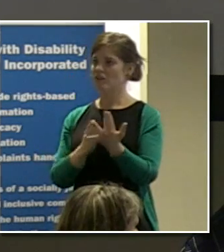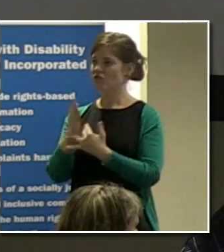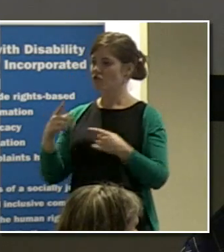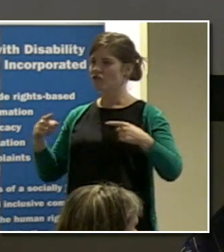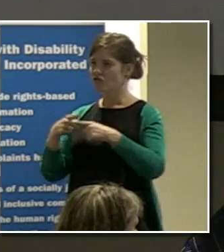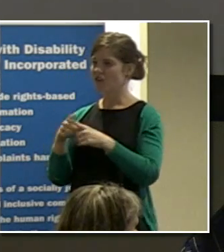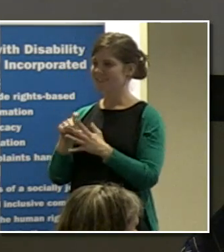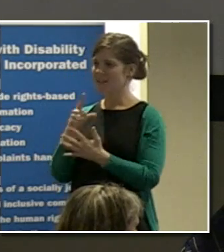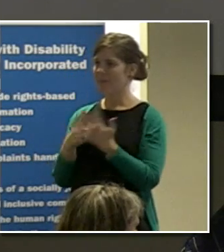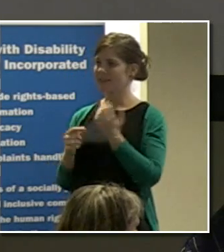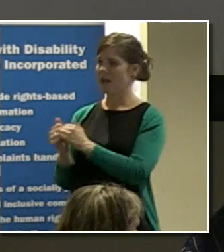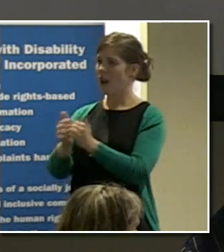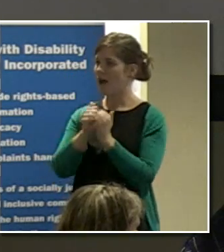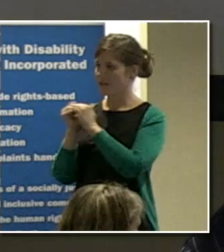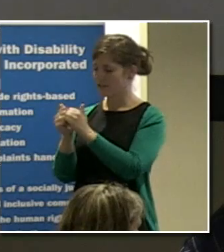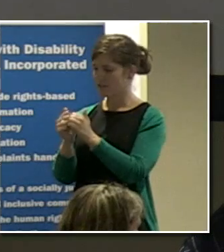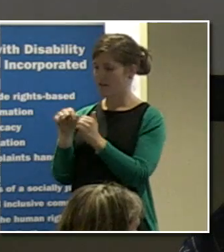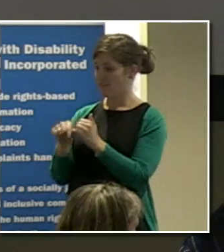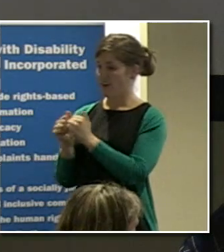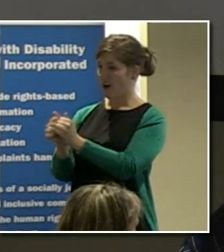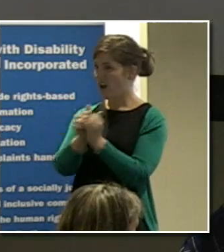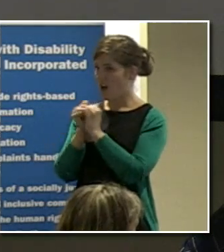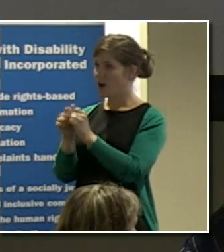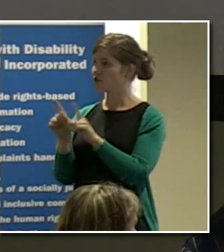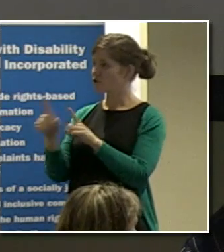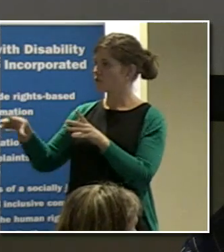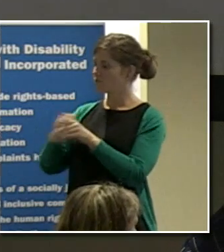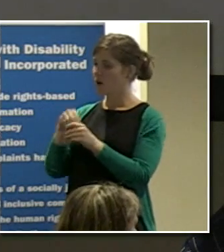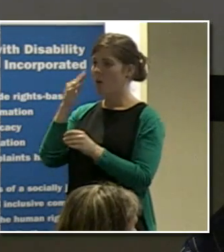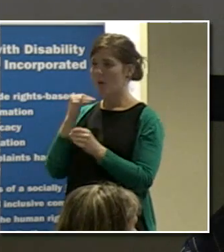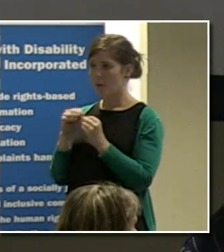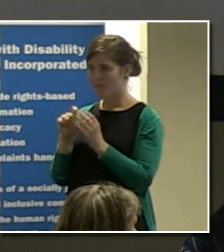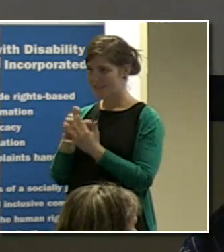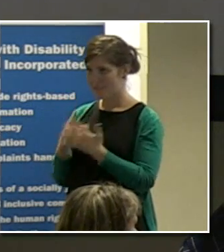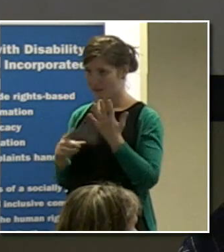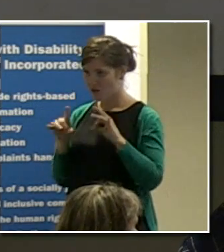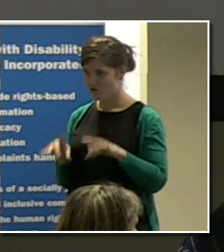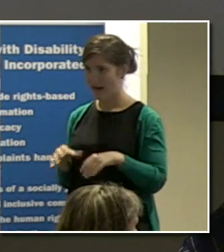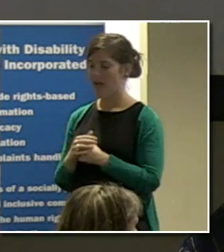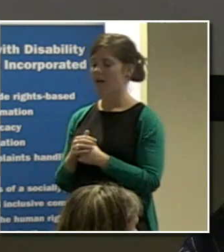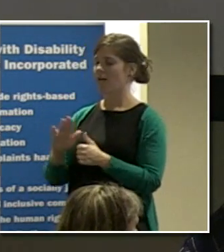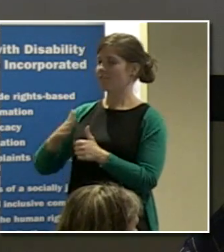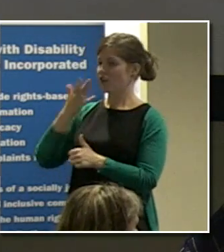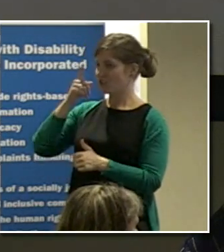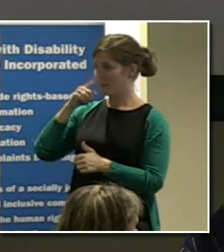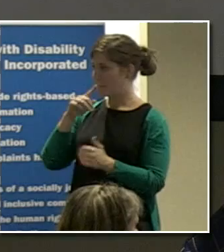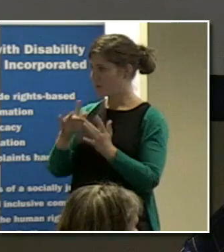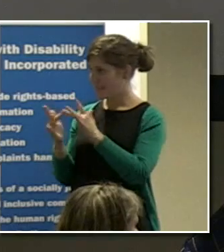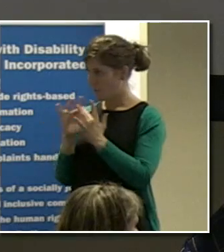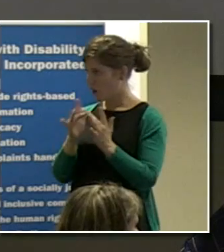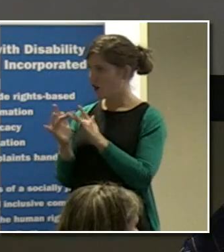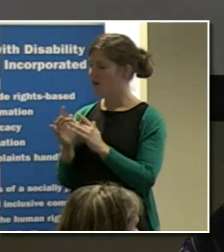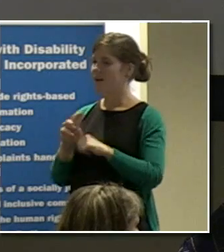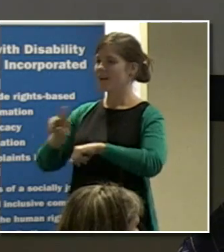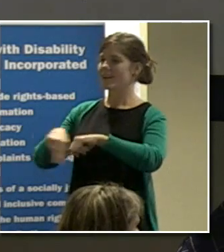Alliance. That alliance also includes Women with Disability Australia, First Peoples Network, and the National Ethnic